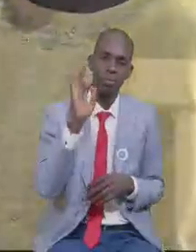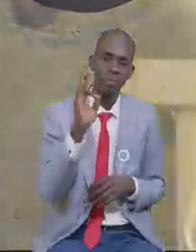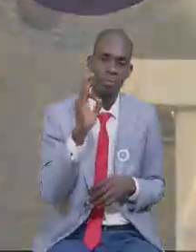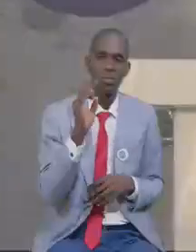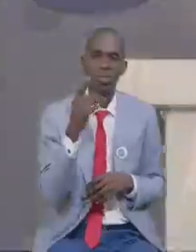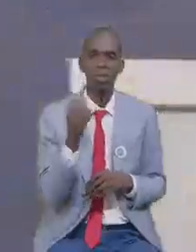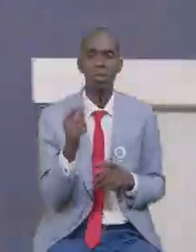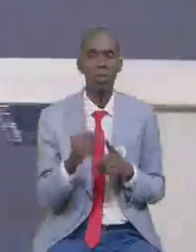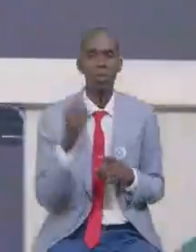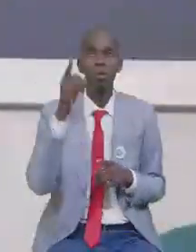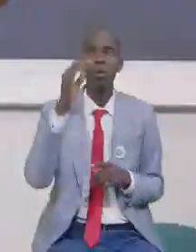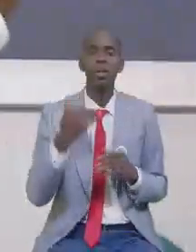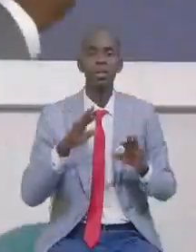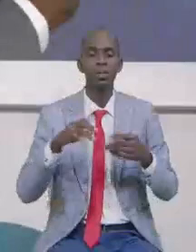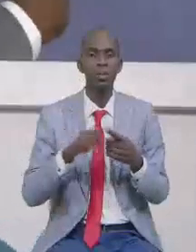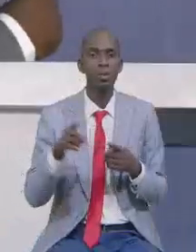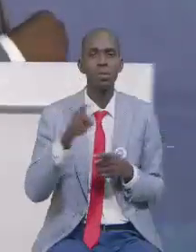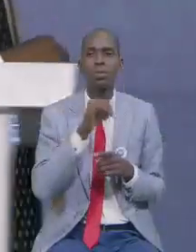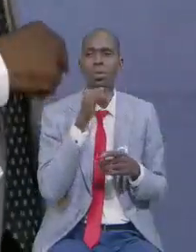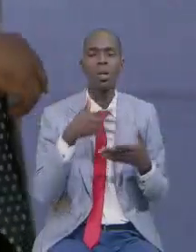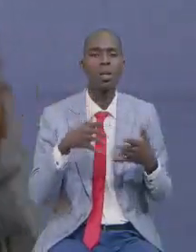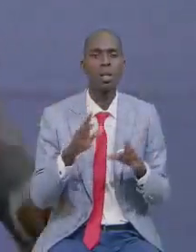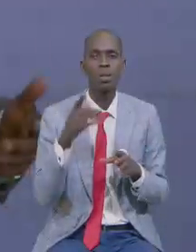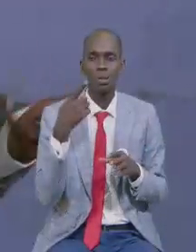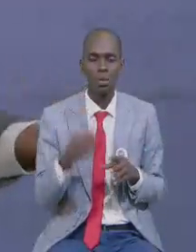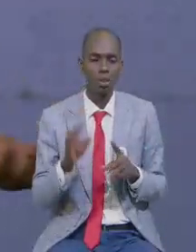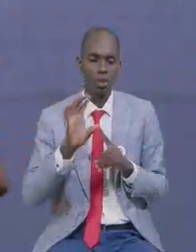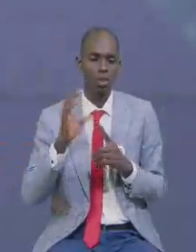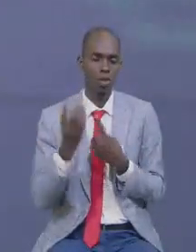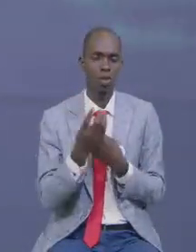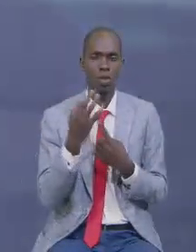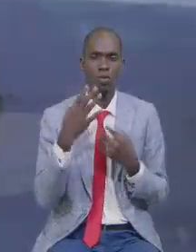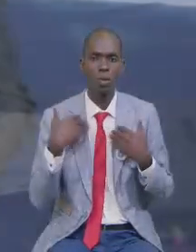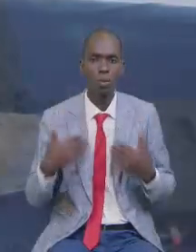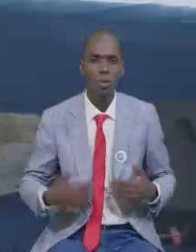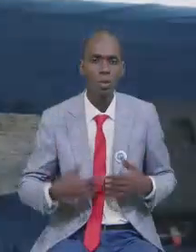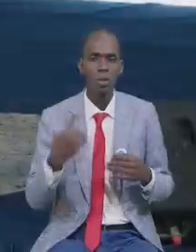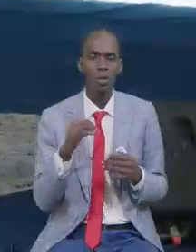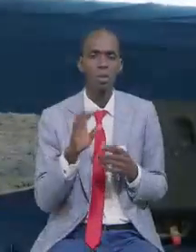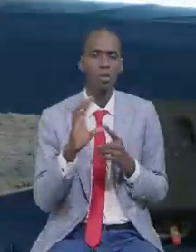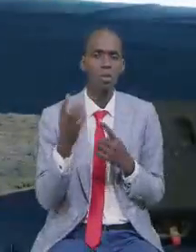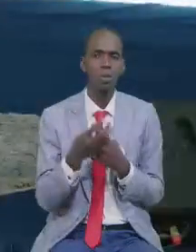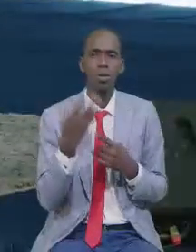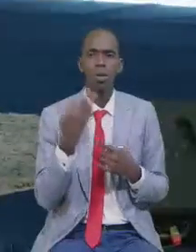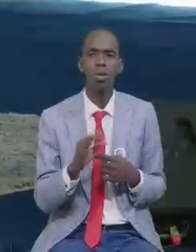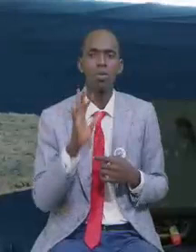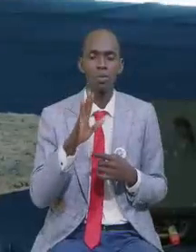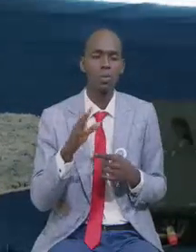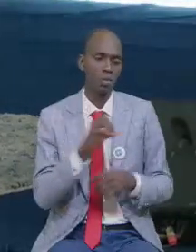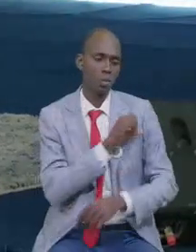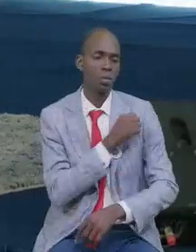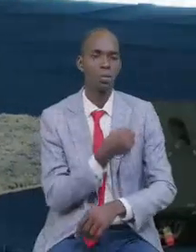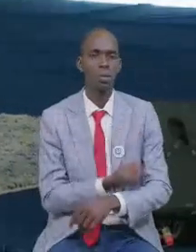has given you. You'll not allow the condition of your body and the condition of your strength